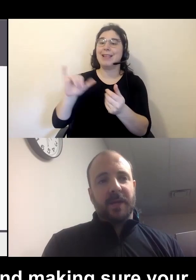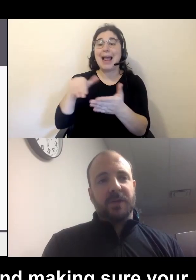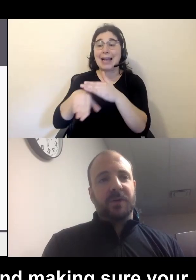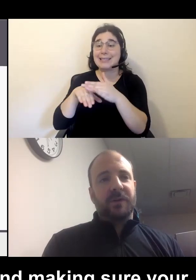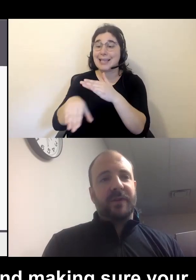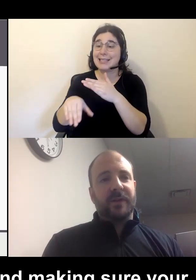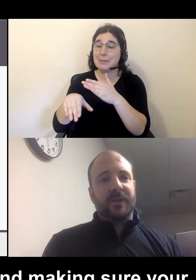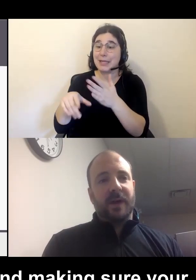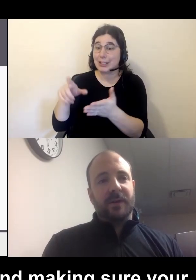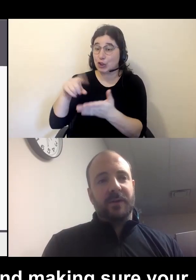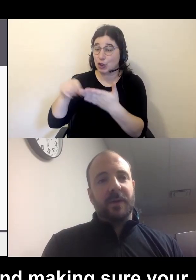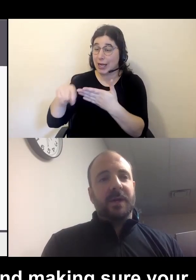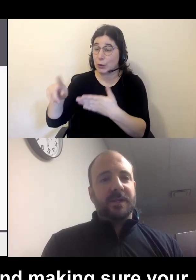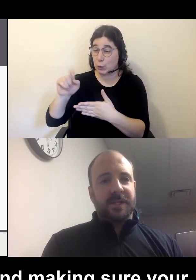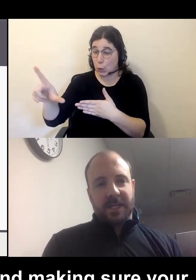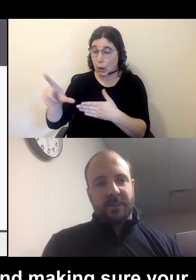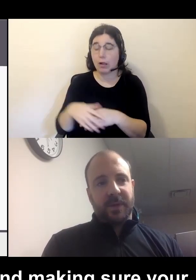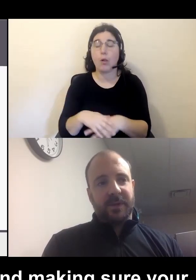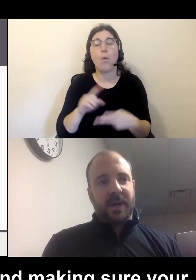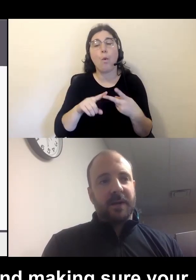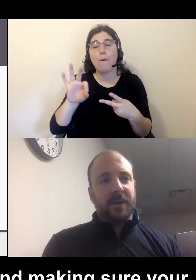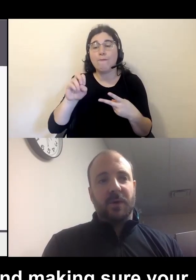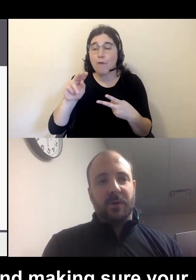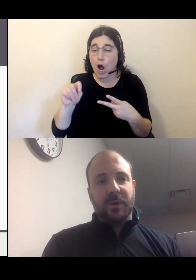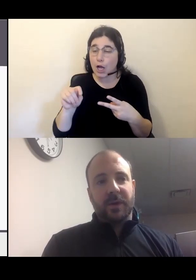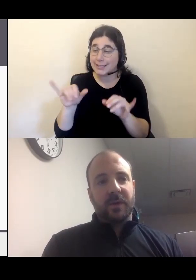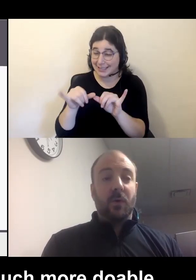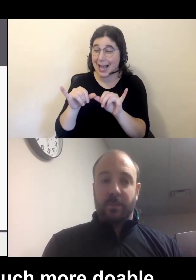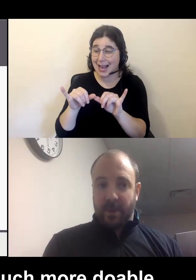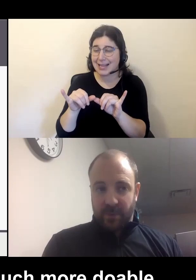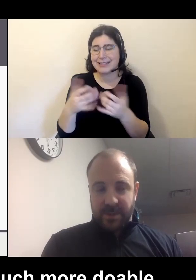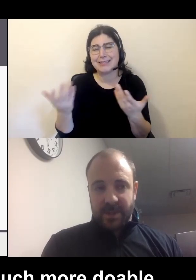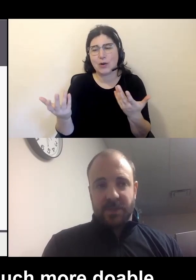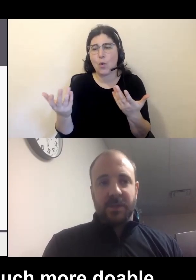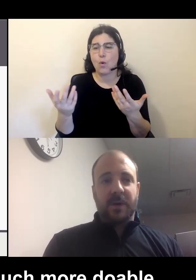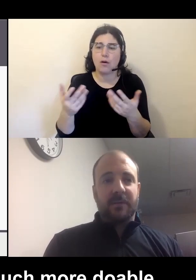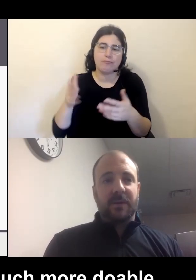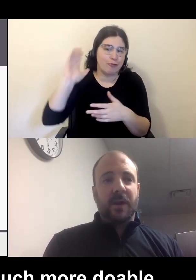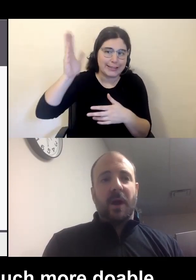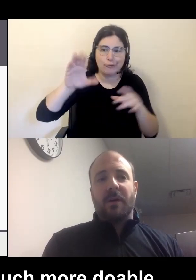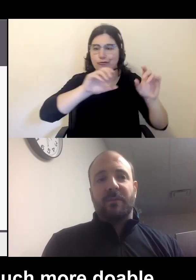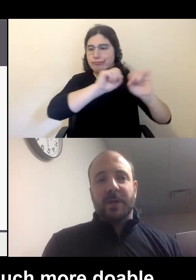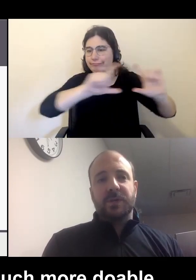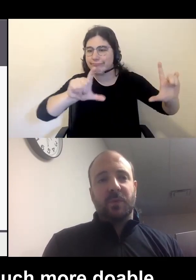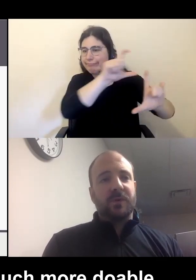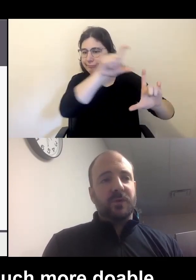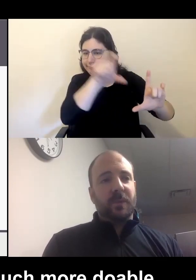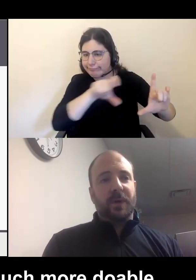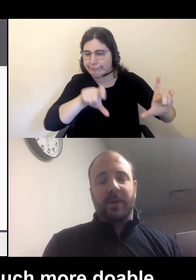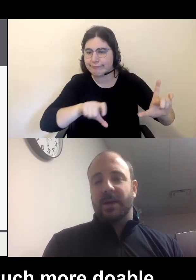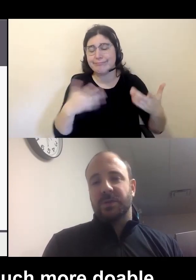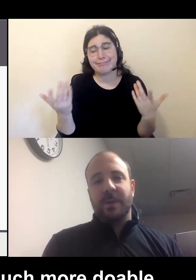and making sure your font size is accessible in a document you are using or a presentation you are giving, are much